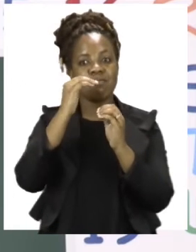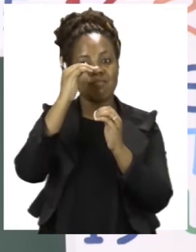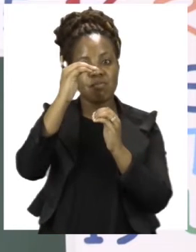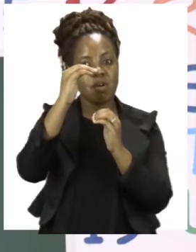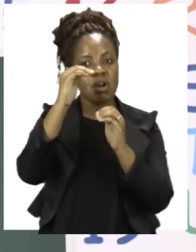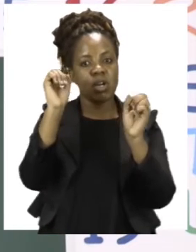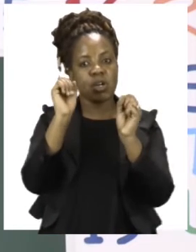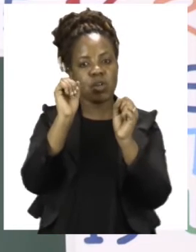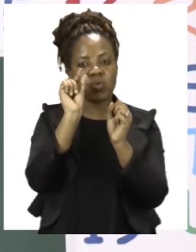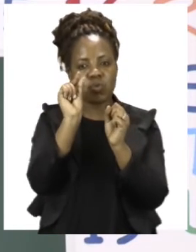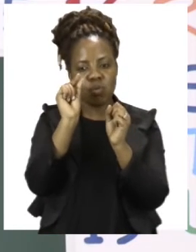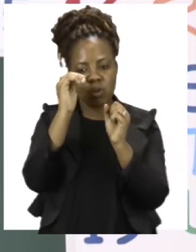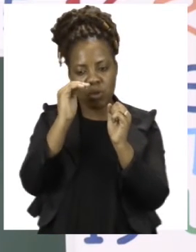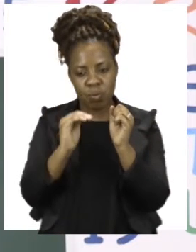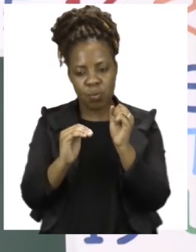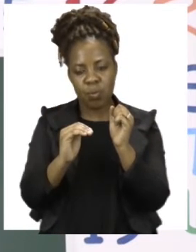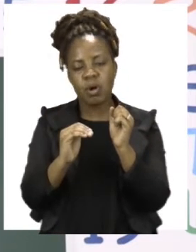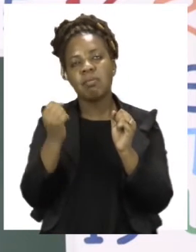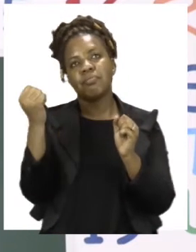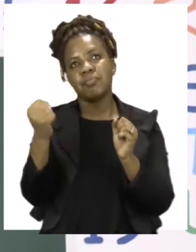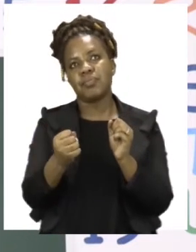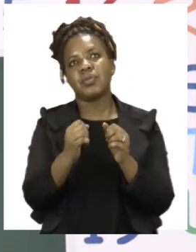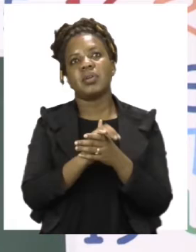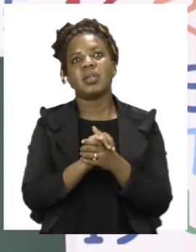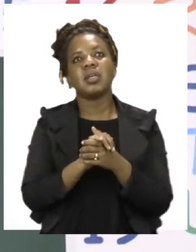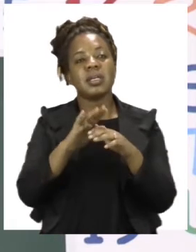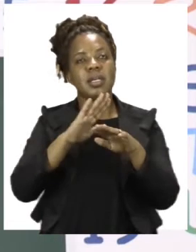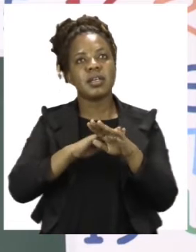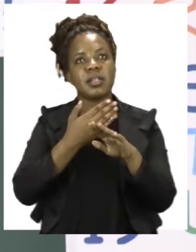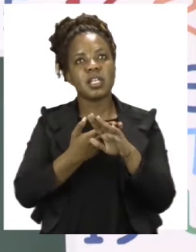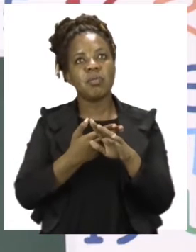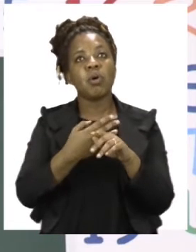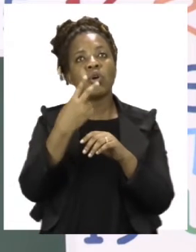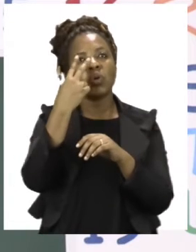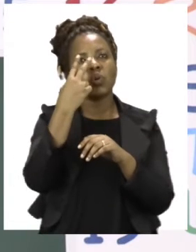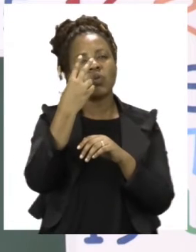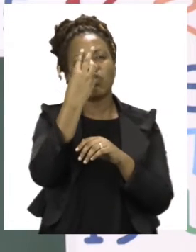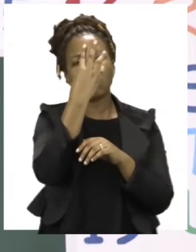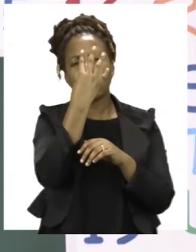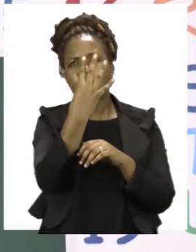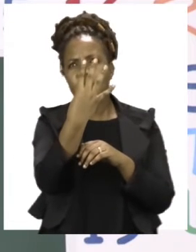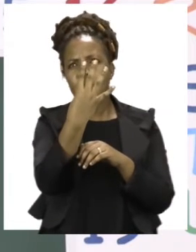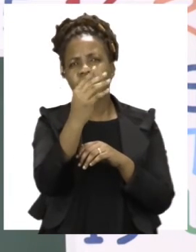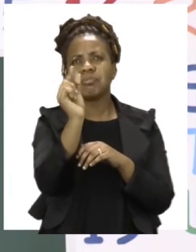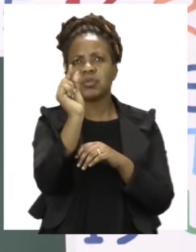number is too small. Like 4 was too small to subtract from